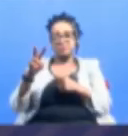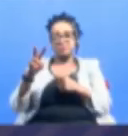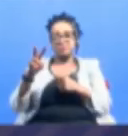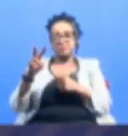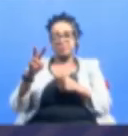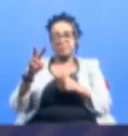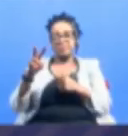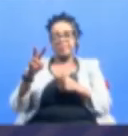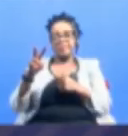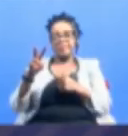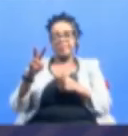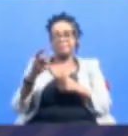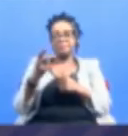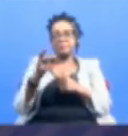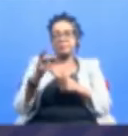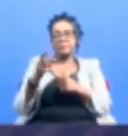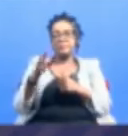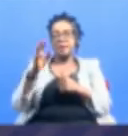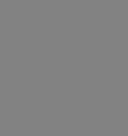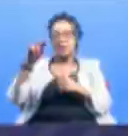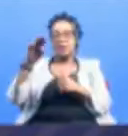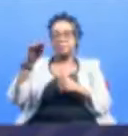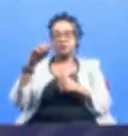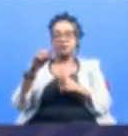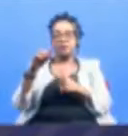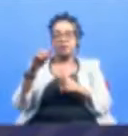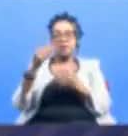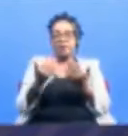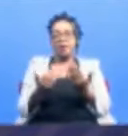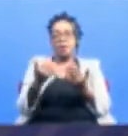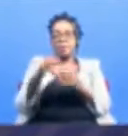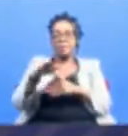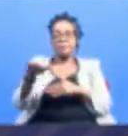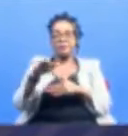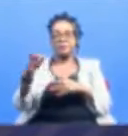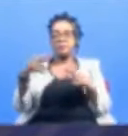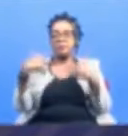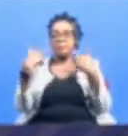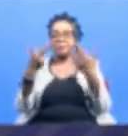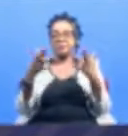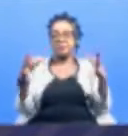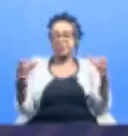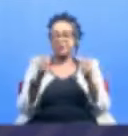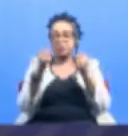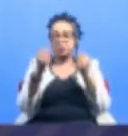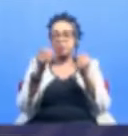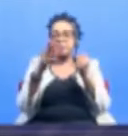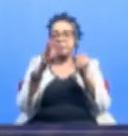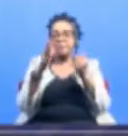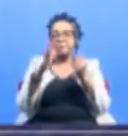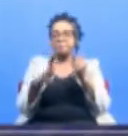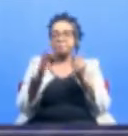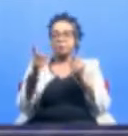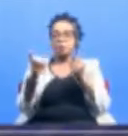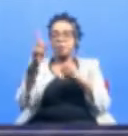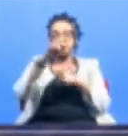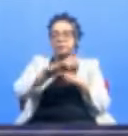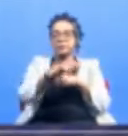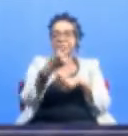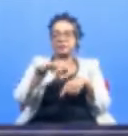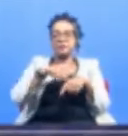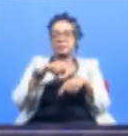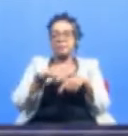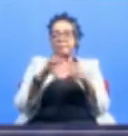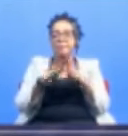Christian Media Group correspondent Mwangi Mwiruri this morning reported an attack on his person a day after the Public Service